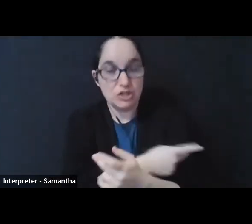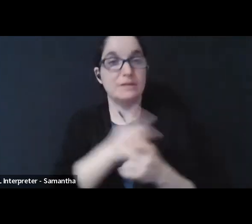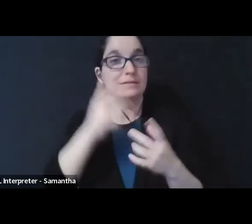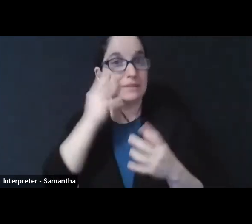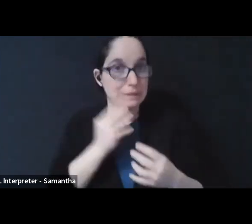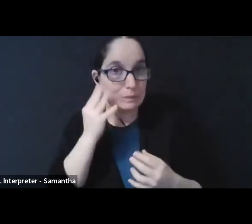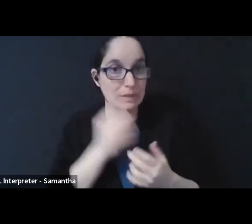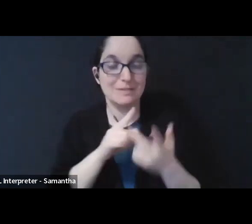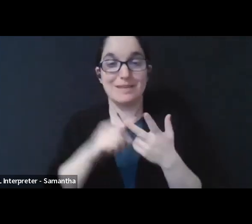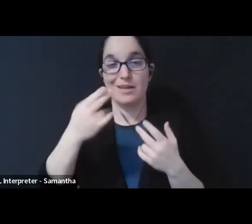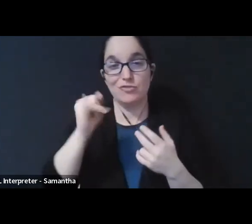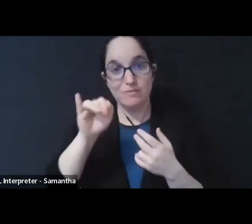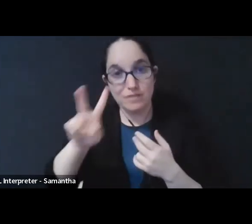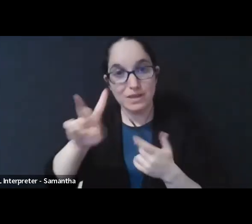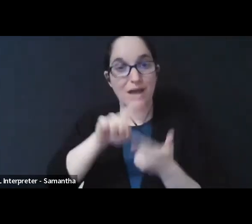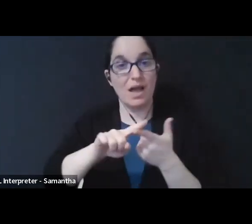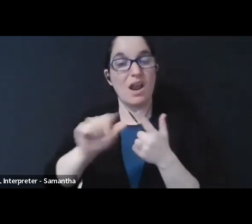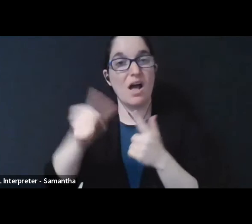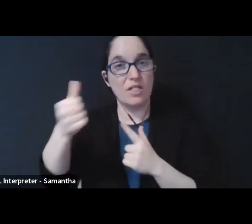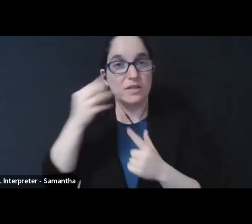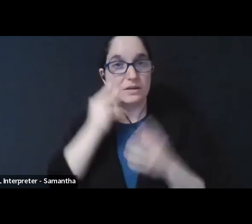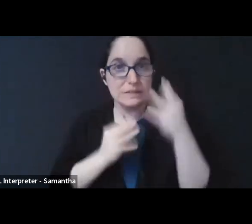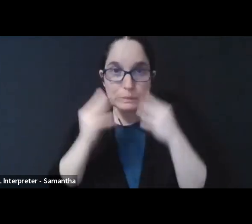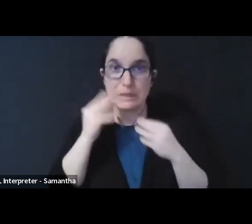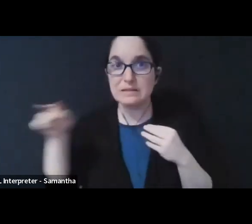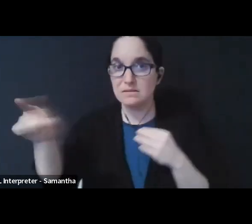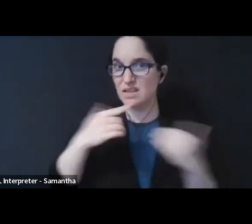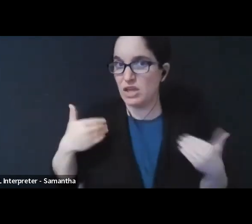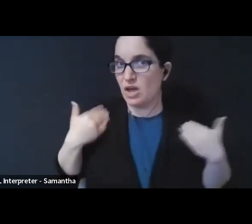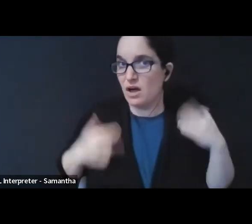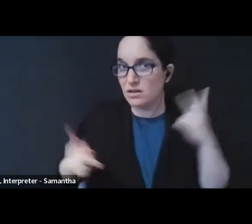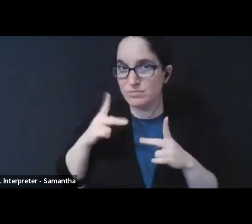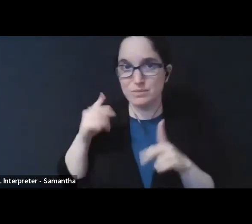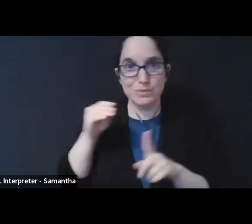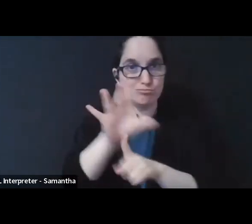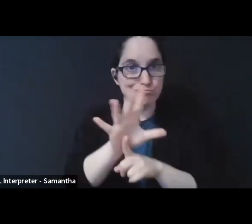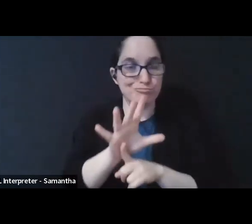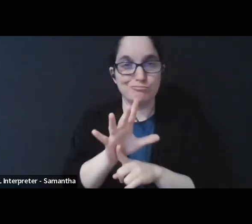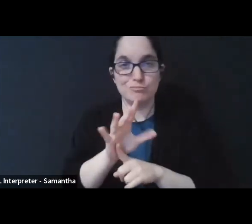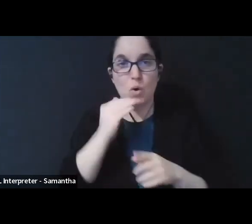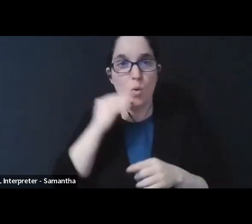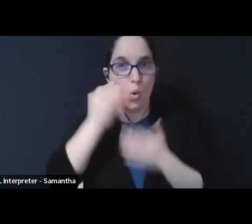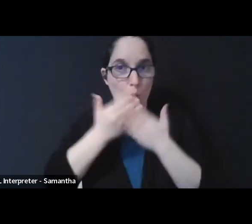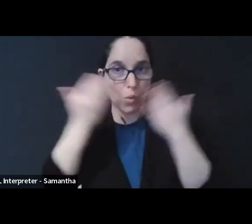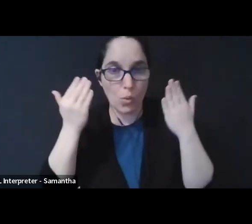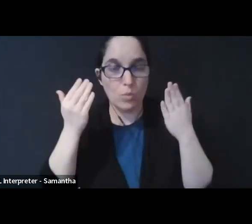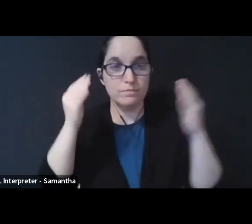treatment, and issues facing youth experiencing homelessness. And next we have Amy Lebovitch.